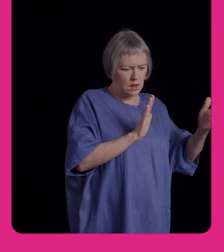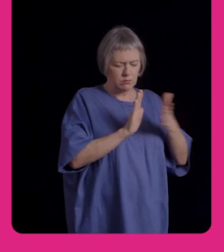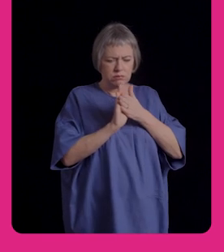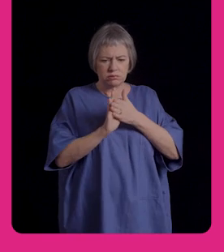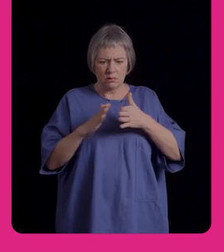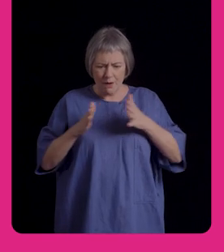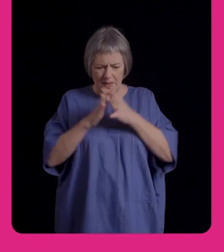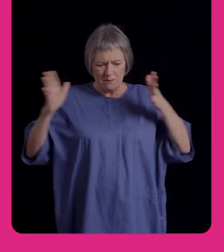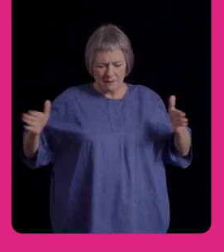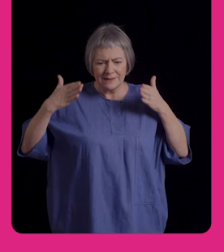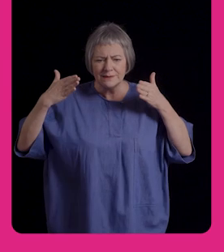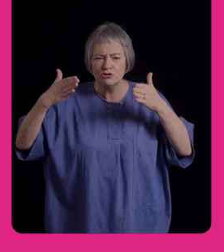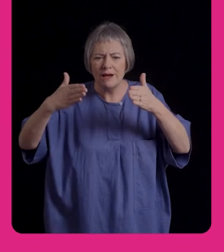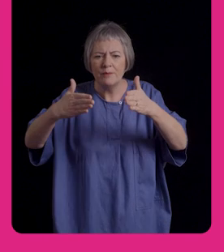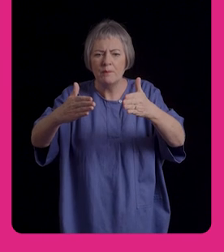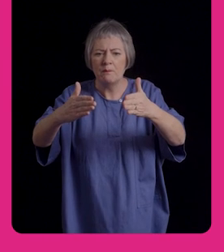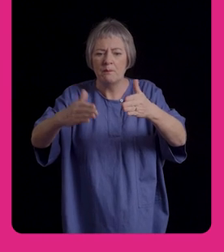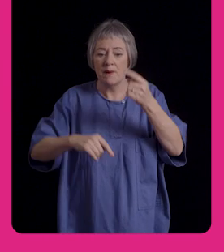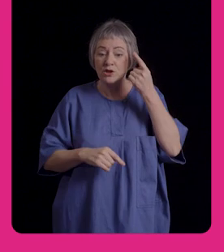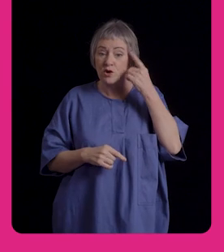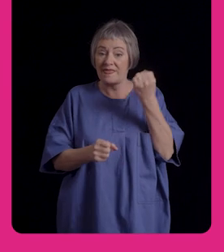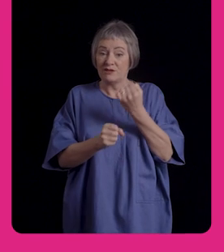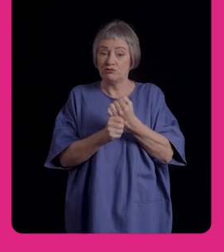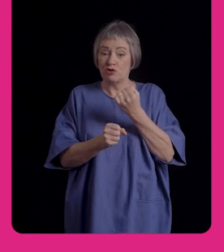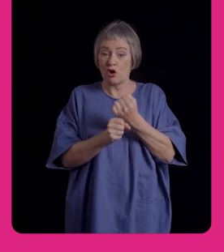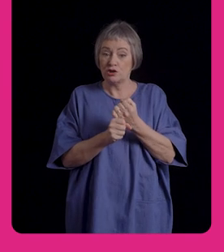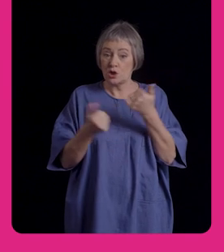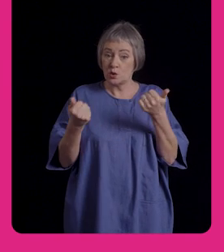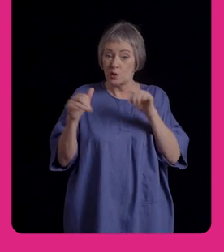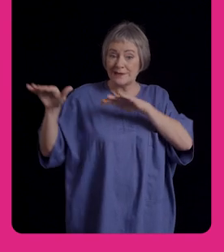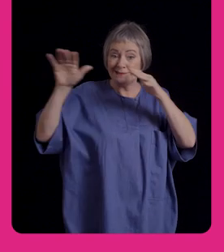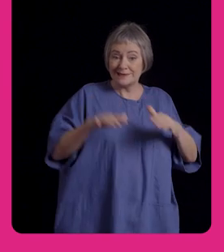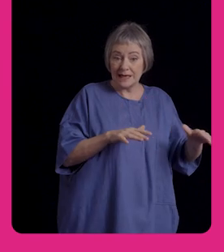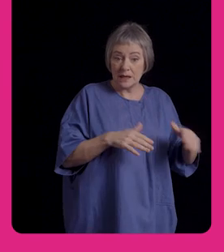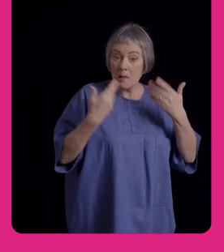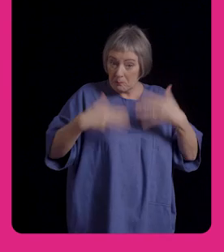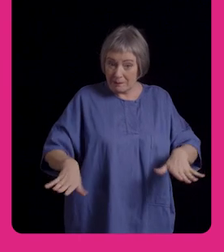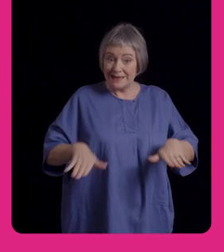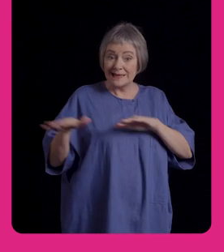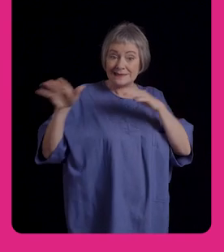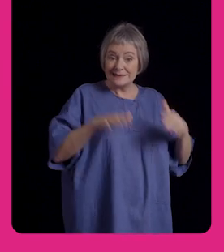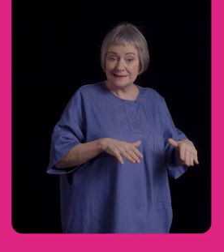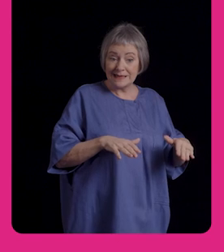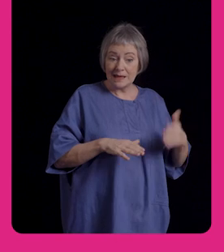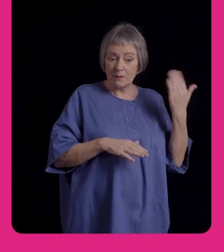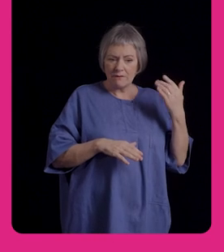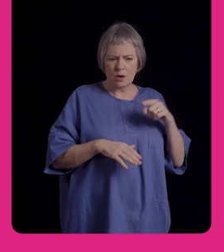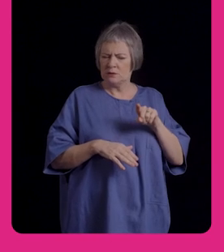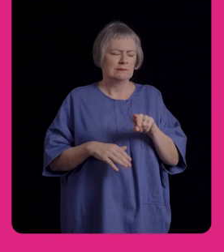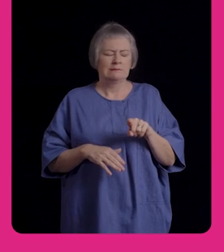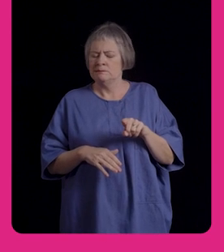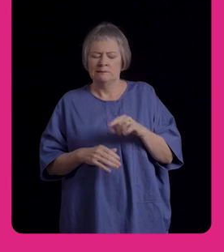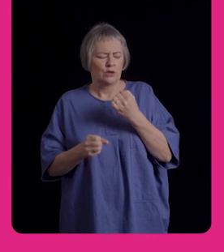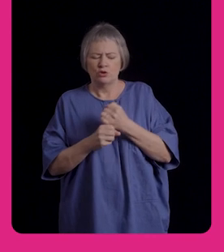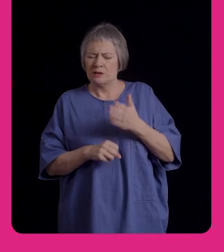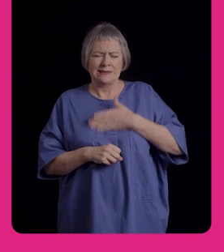bigger ship. It's getting quite. I mean, do you think that George is like good at sea? Has he been to sea before? Is this a new experience? No, he doesn't want